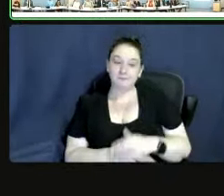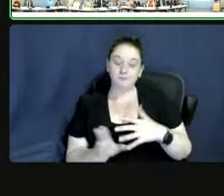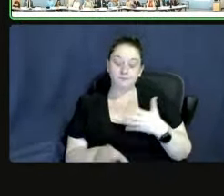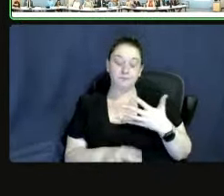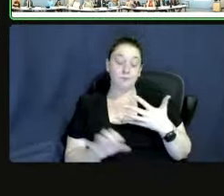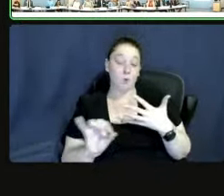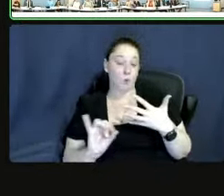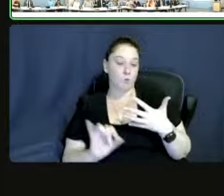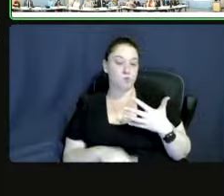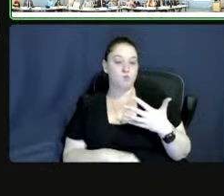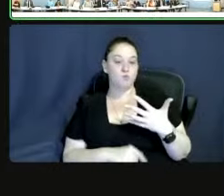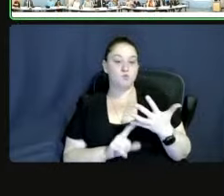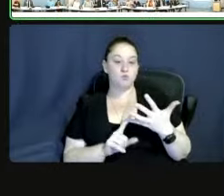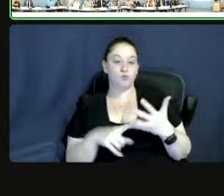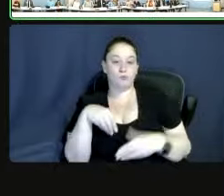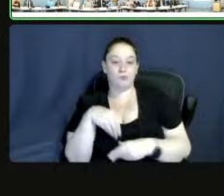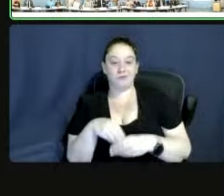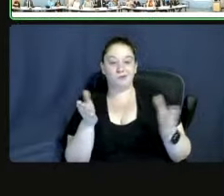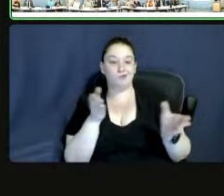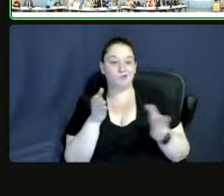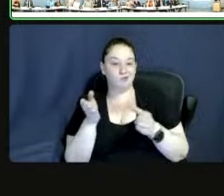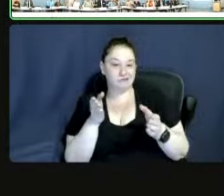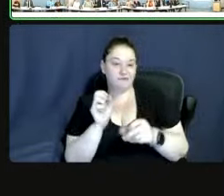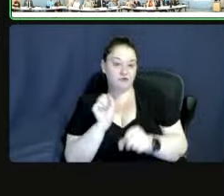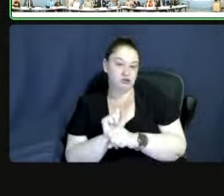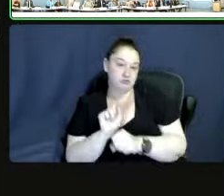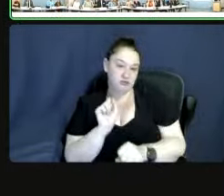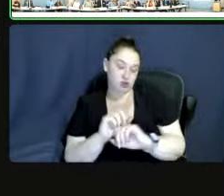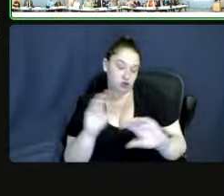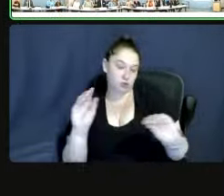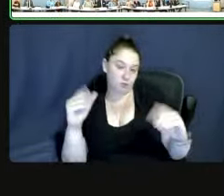there were some internal service positions that were proposed there.